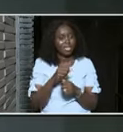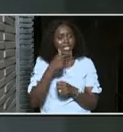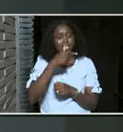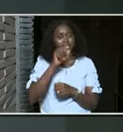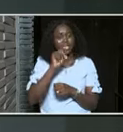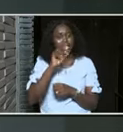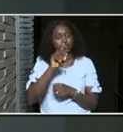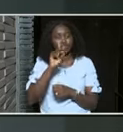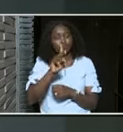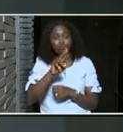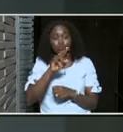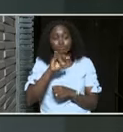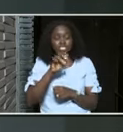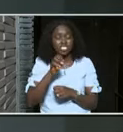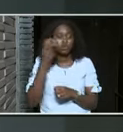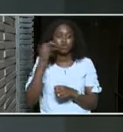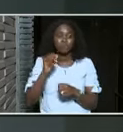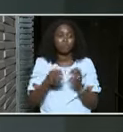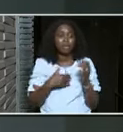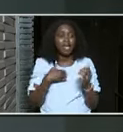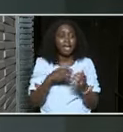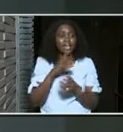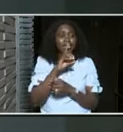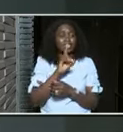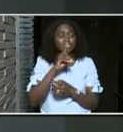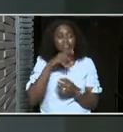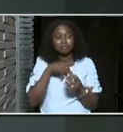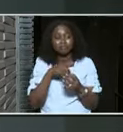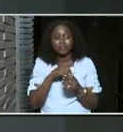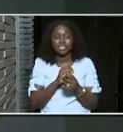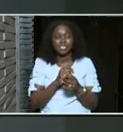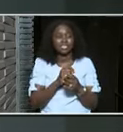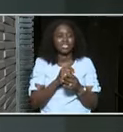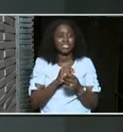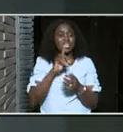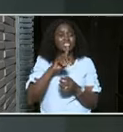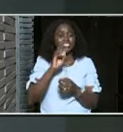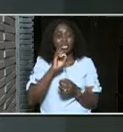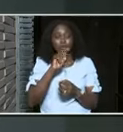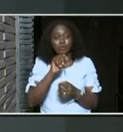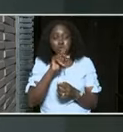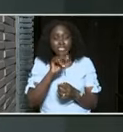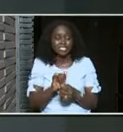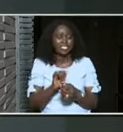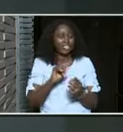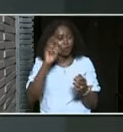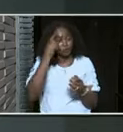my deputy governor from 1999 to 2003. He was my deputy governor in 2011